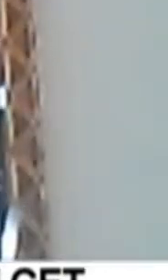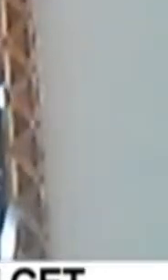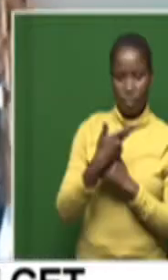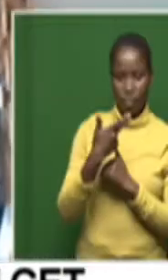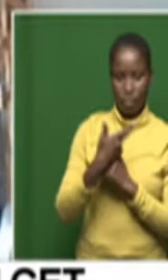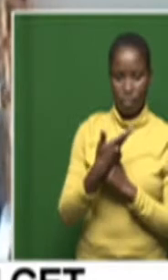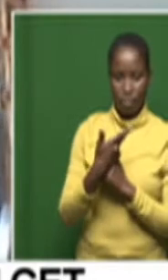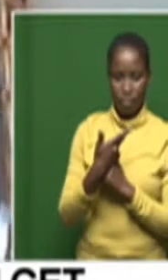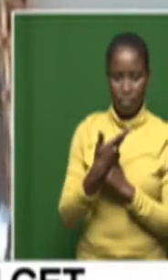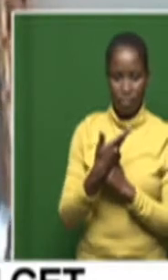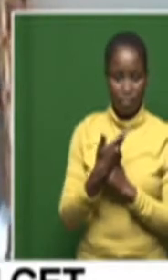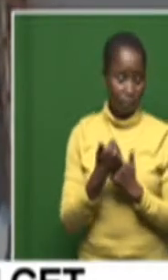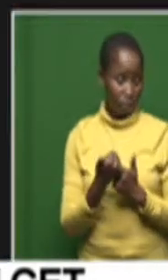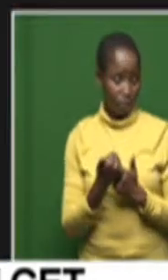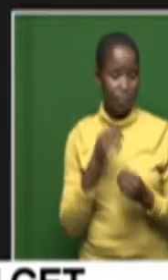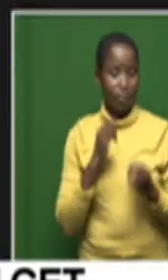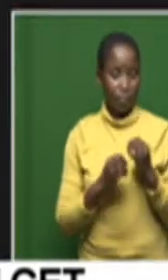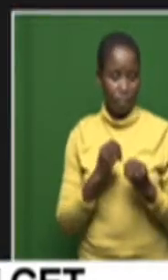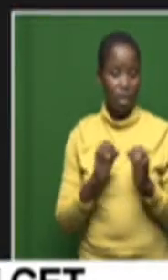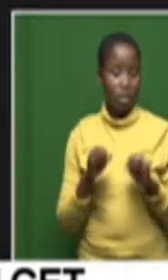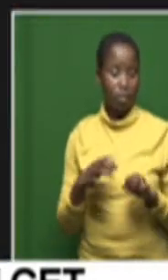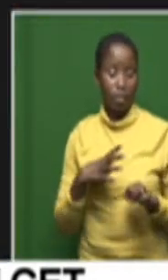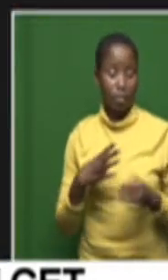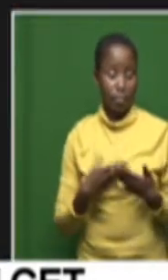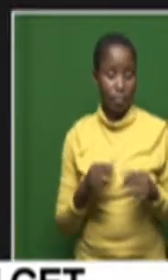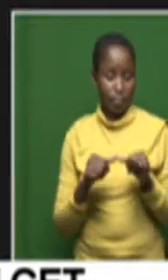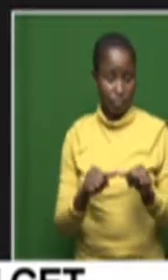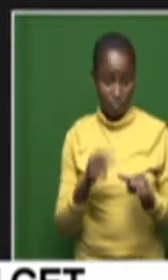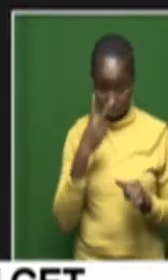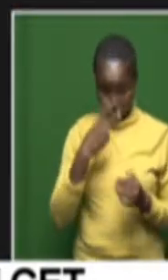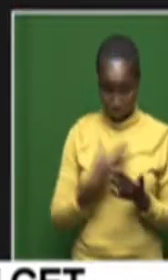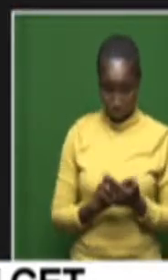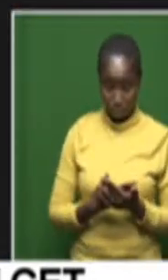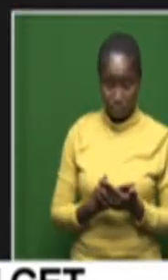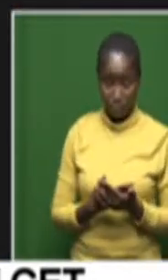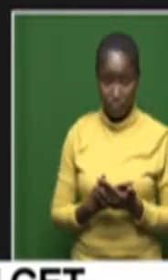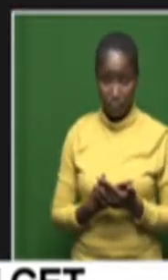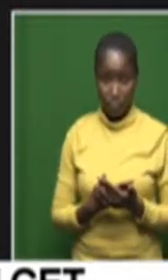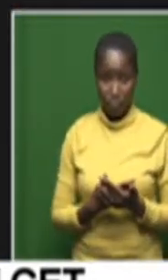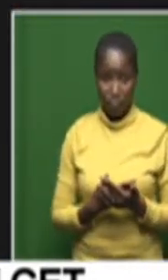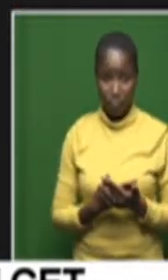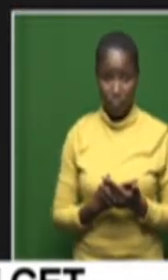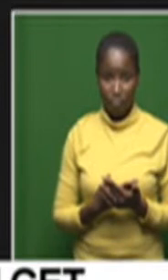Okay. No, it's fine. You can continue. So you can see me.